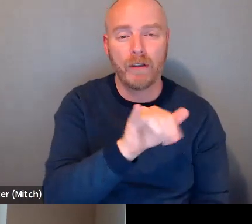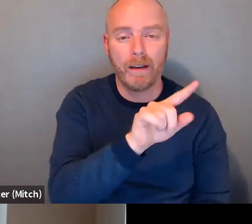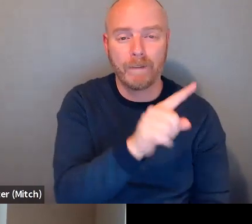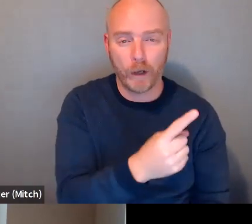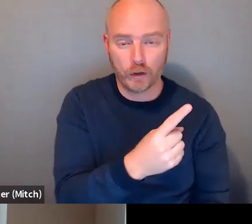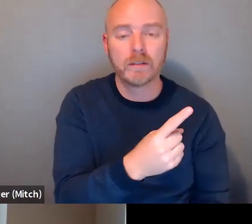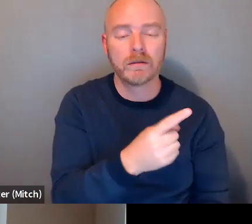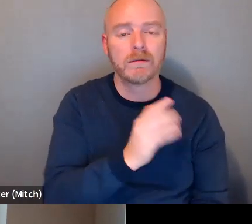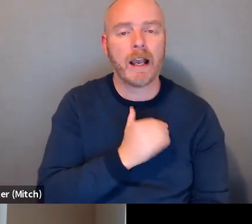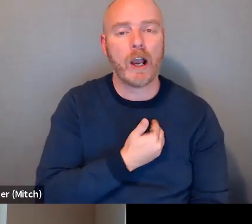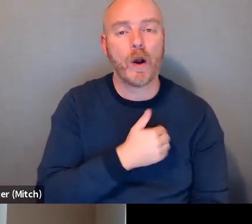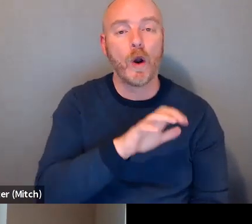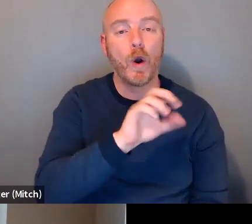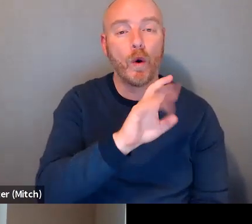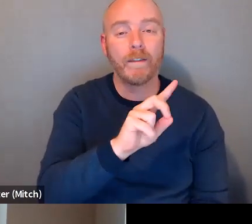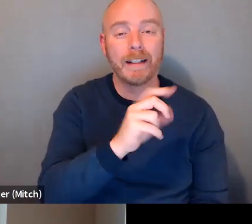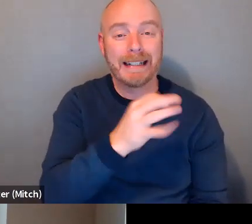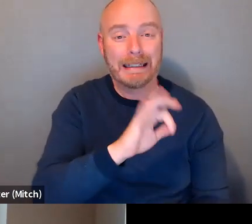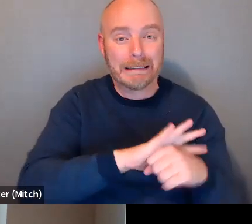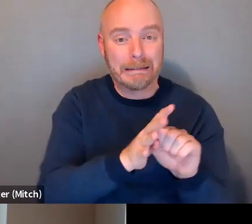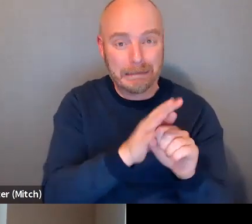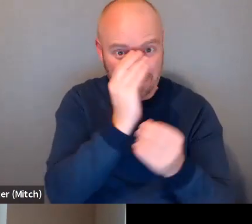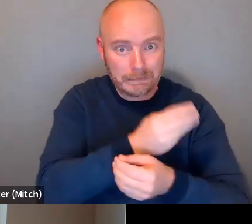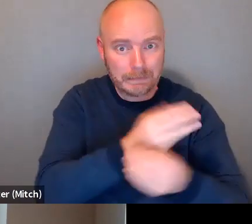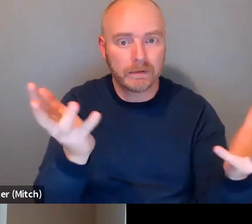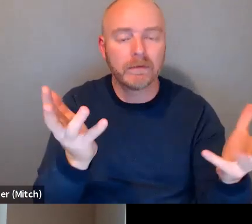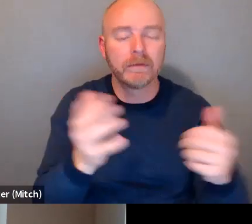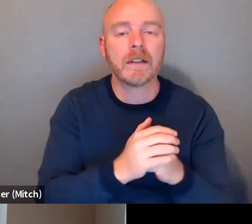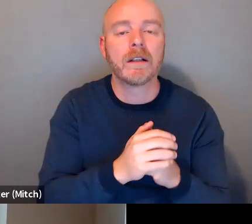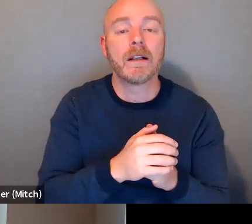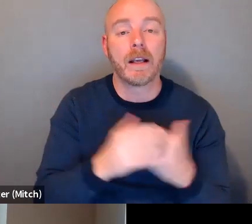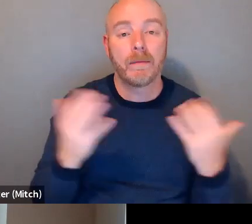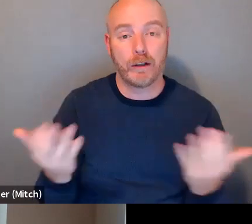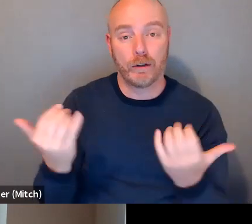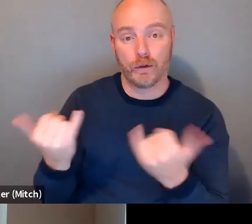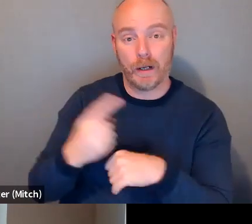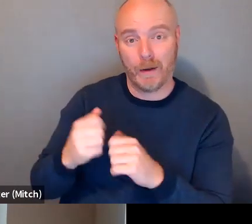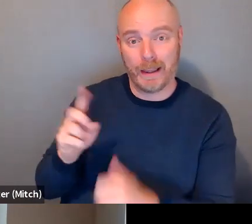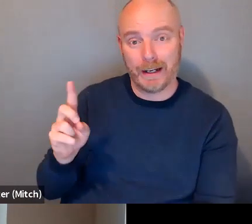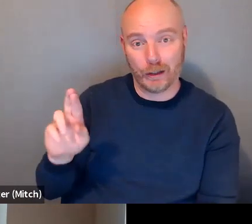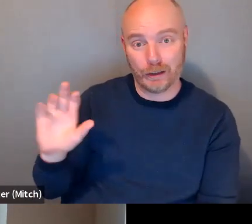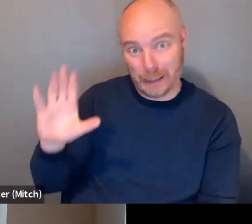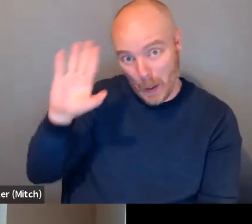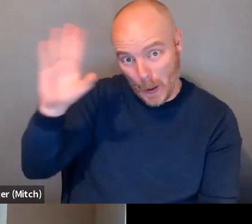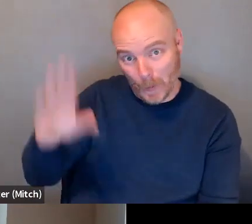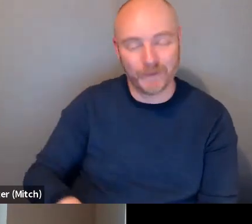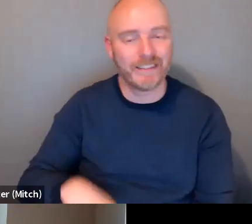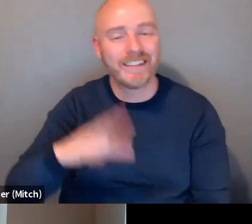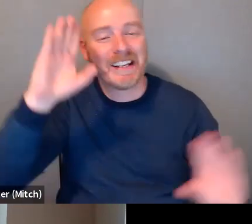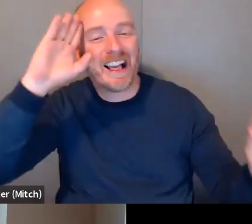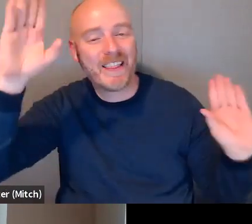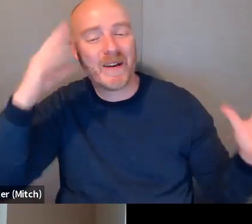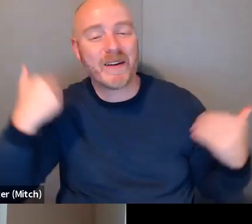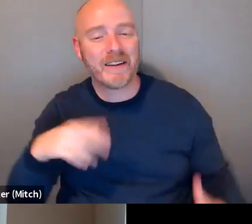and this is our COVID-19 update. And I'm here again with Dr. C. Do you want to say hello? Hi, everyone.